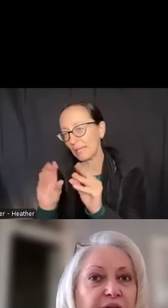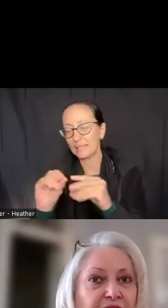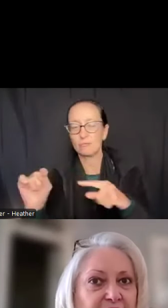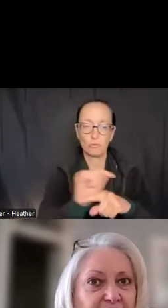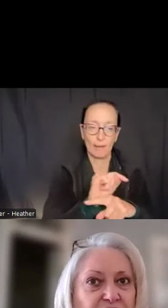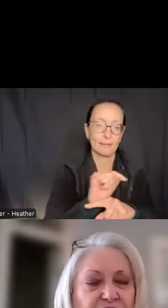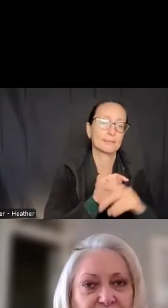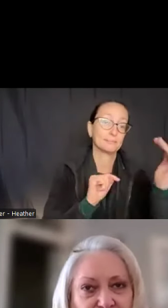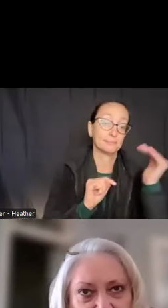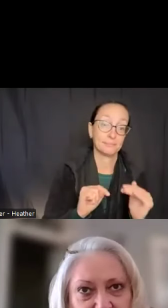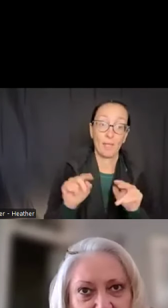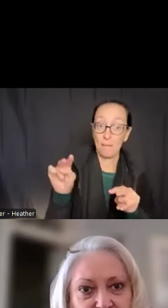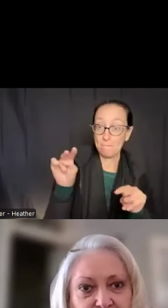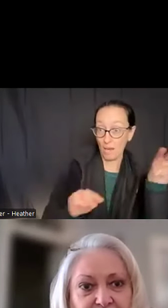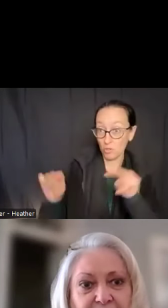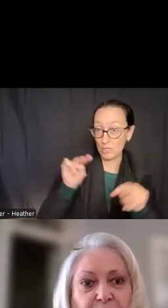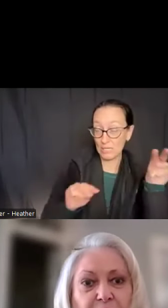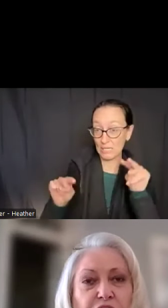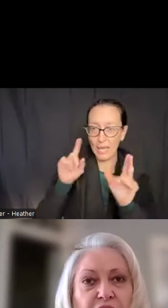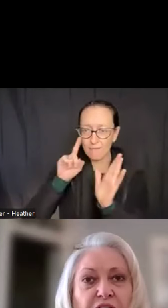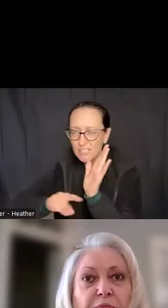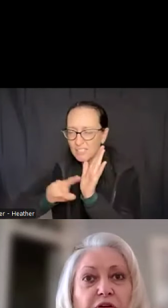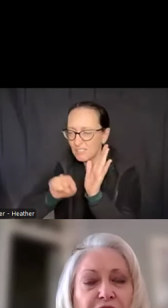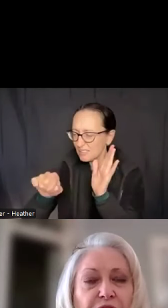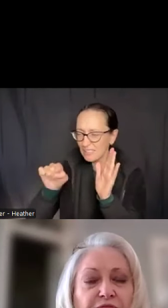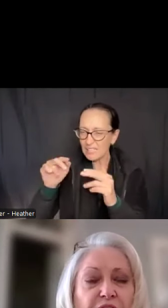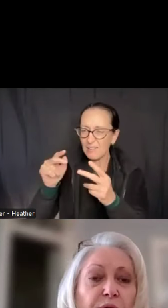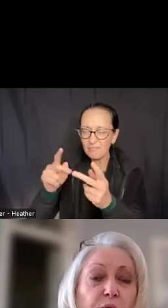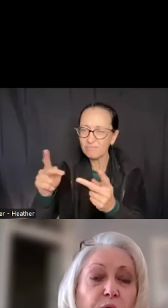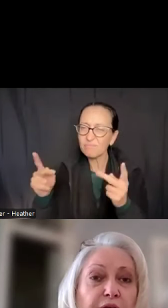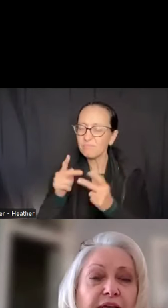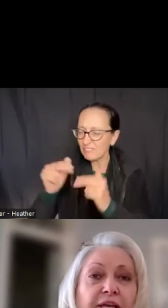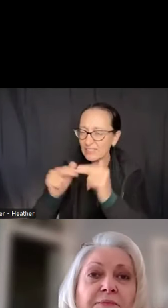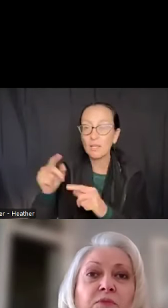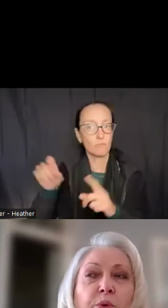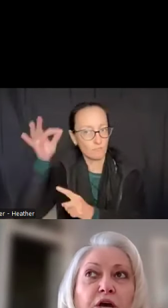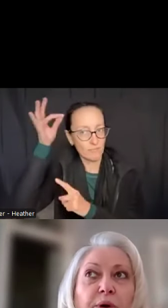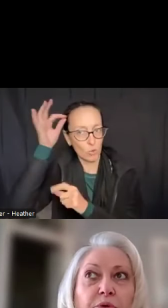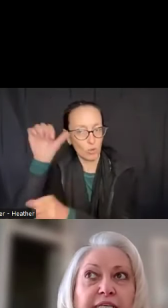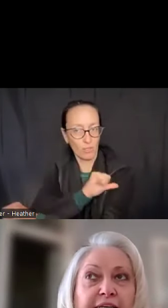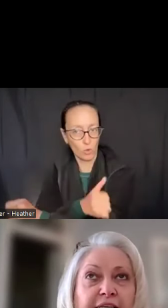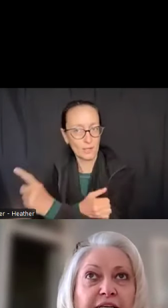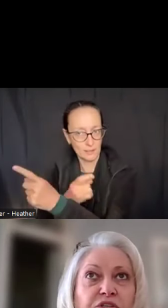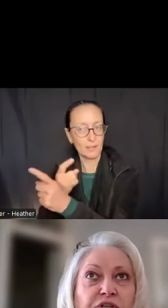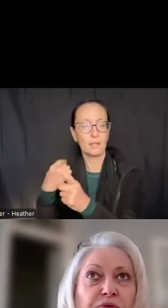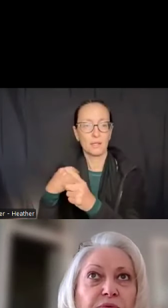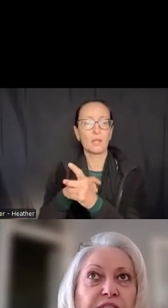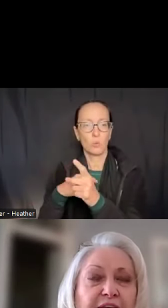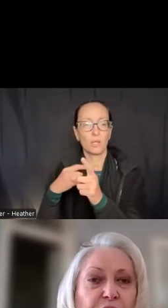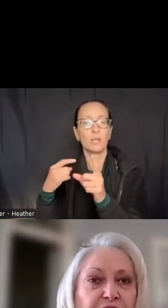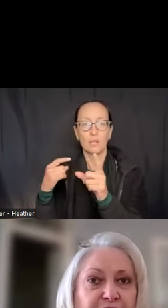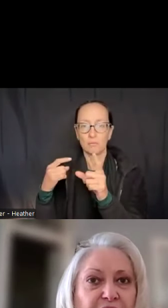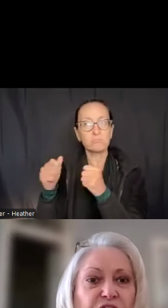do monitoring investigations of facilities. That's coming particularly from our federal authority. We go out routinely